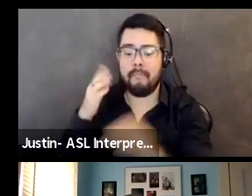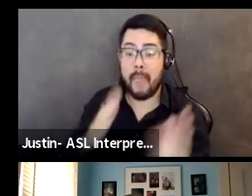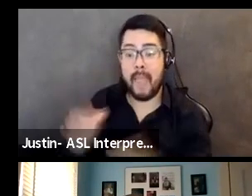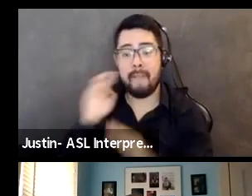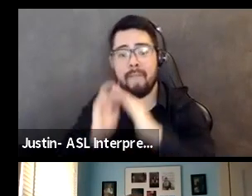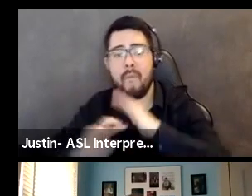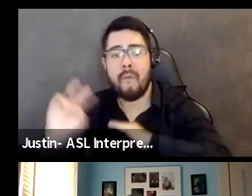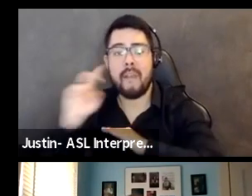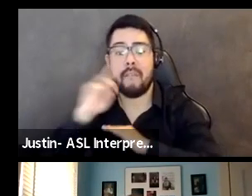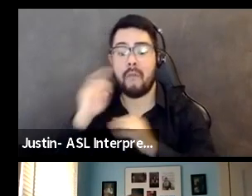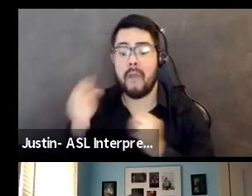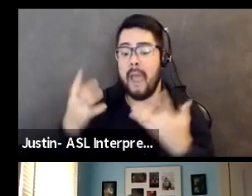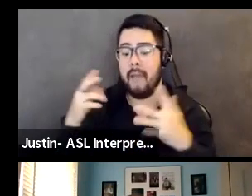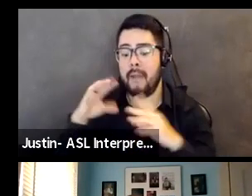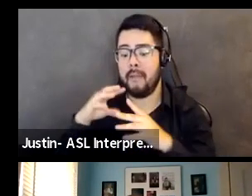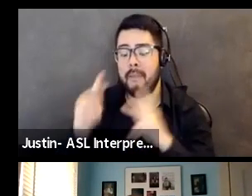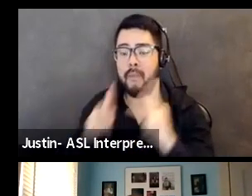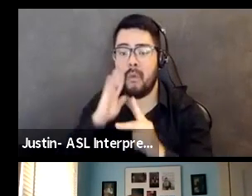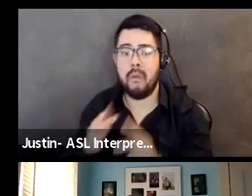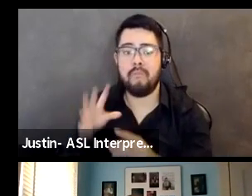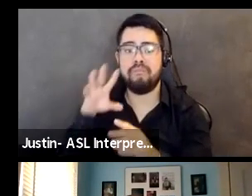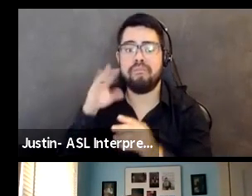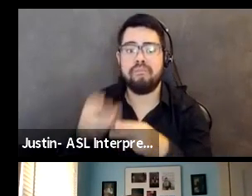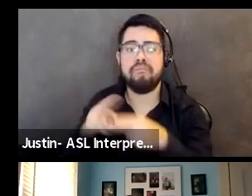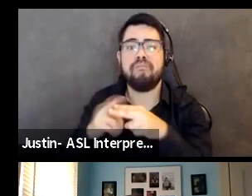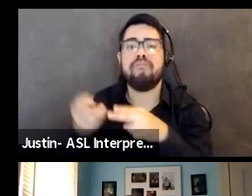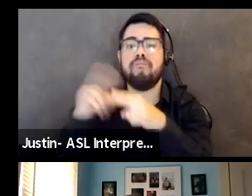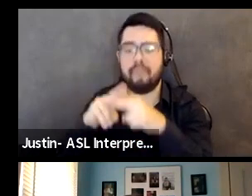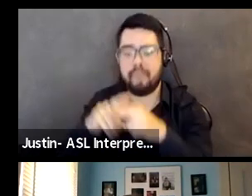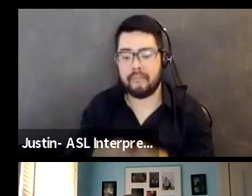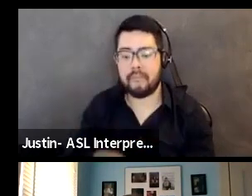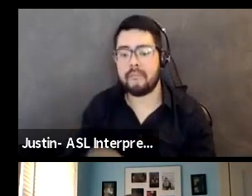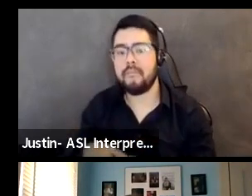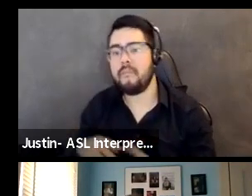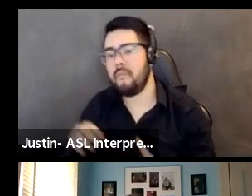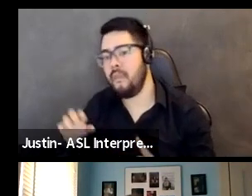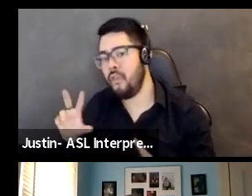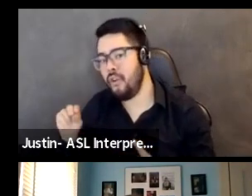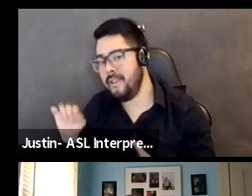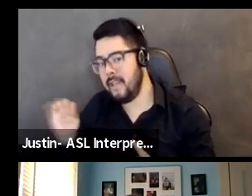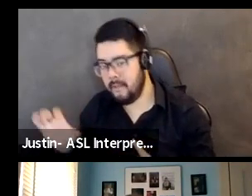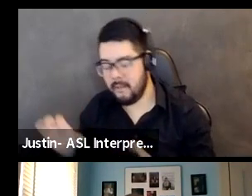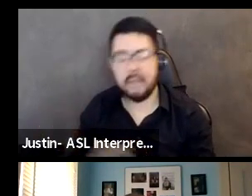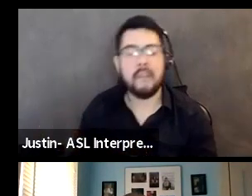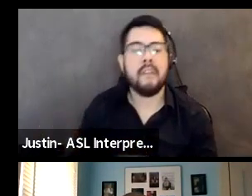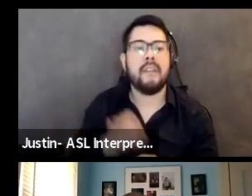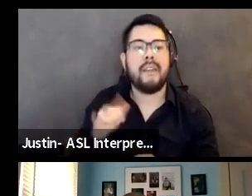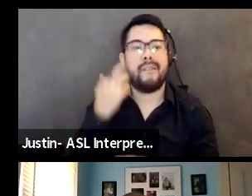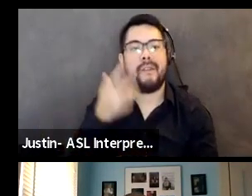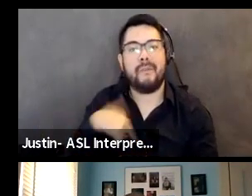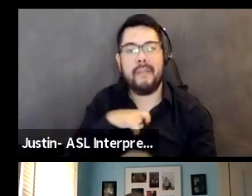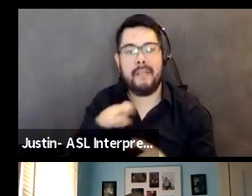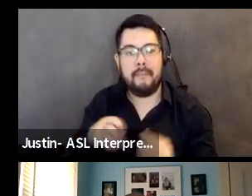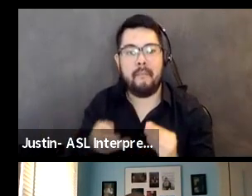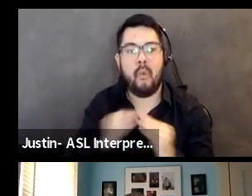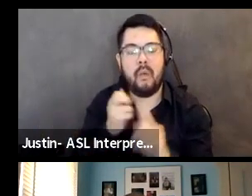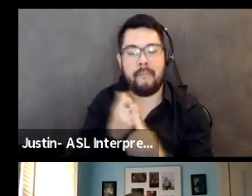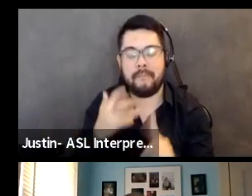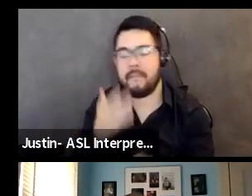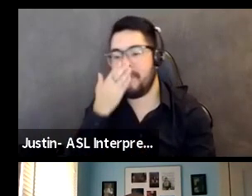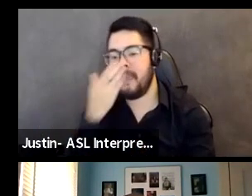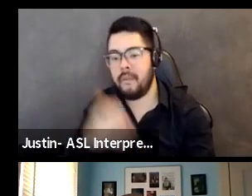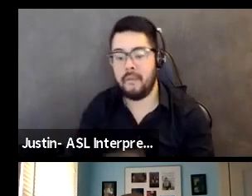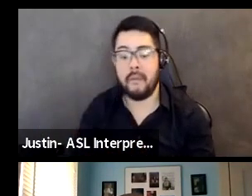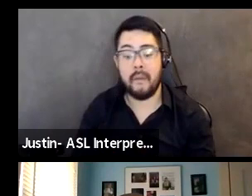sizes as well this is just another reason why this expansion is needed thank you members of the